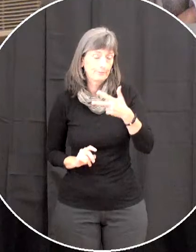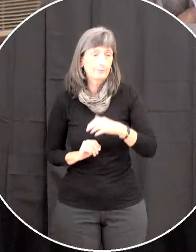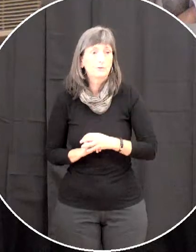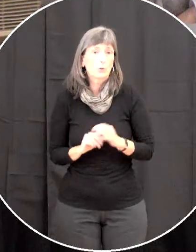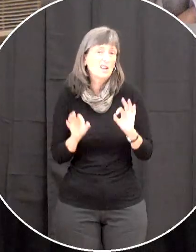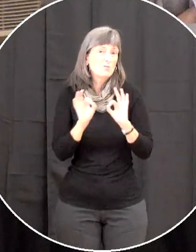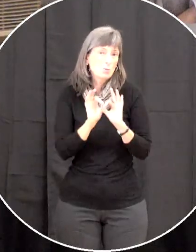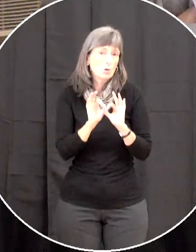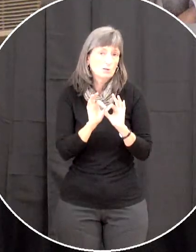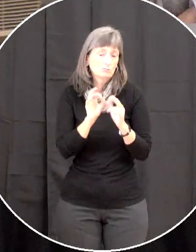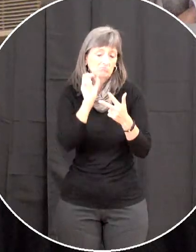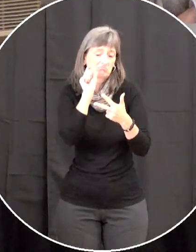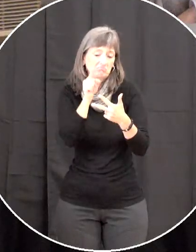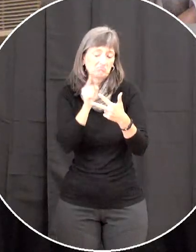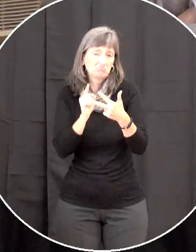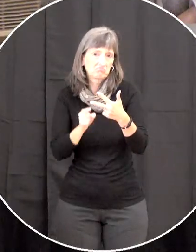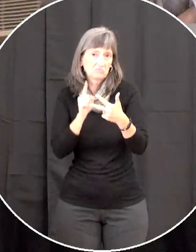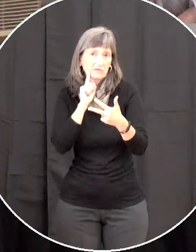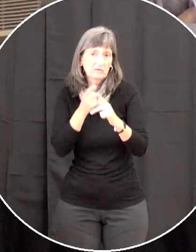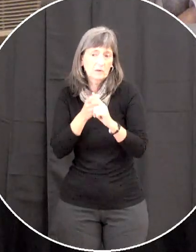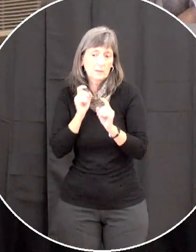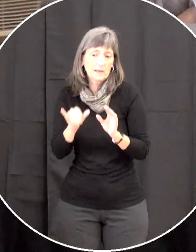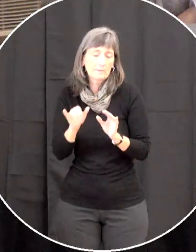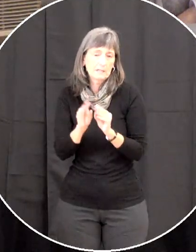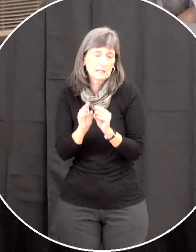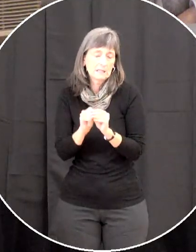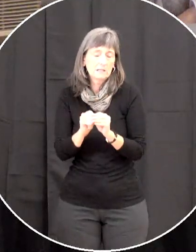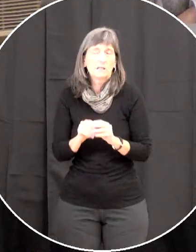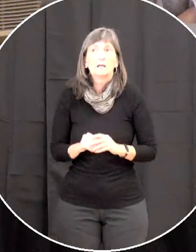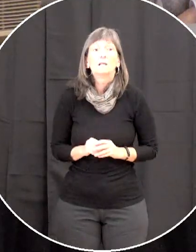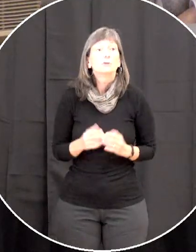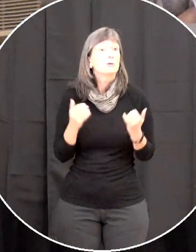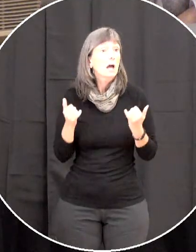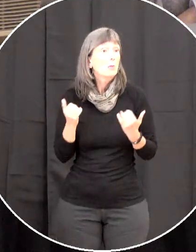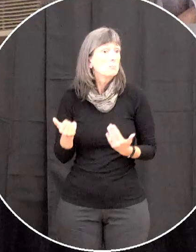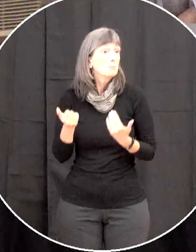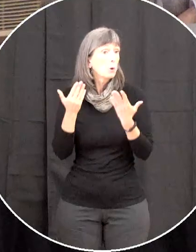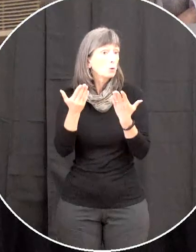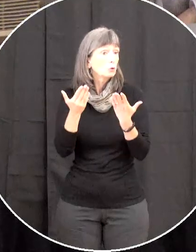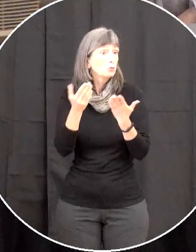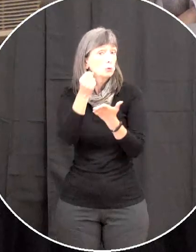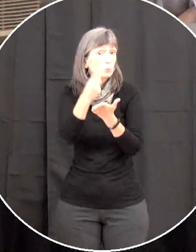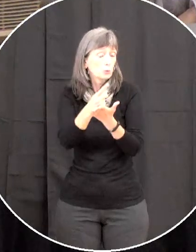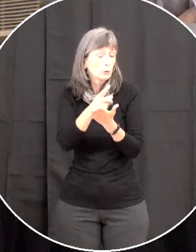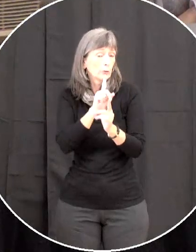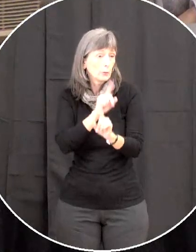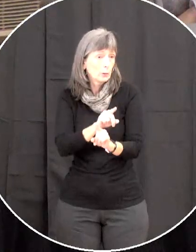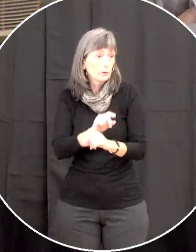things from the meeting. And I'd like to move now that the board approve this particular report.